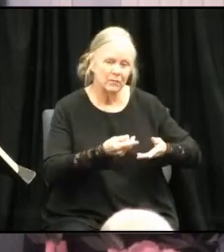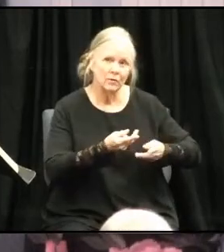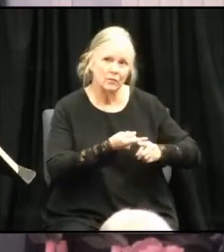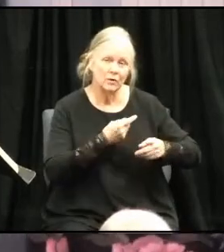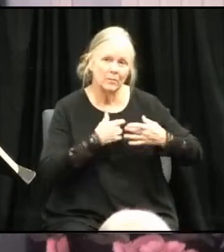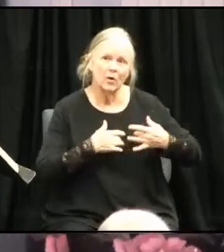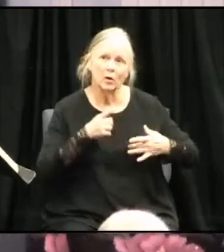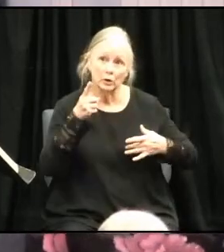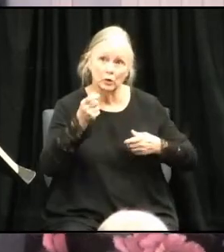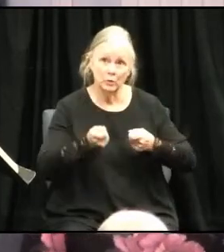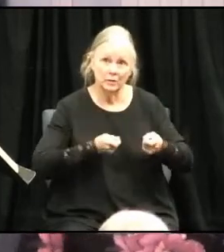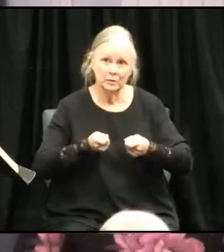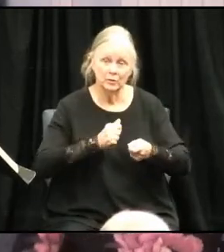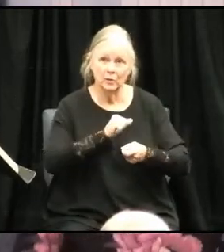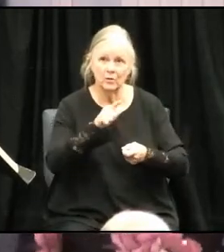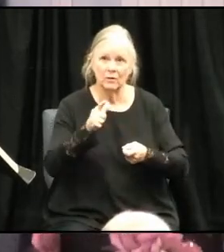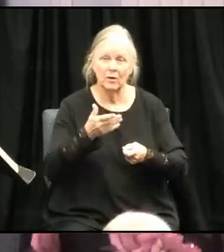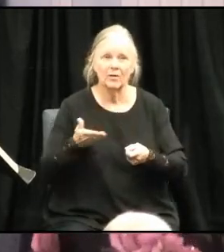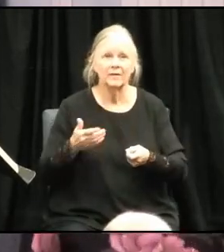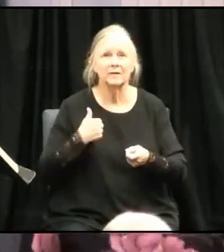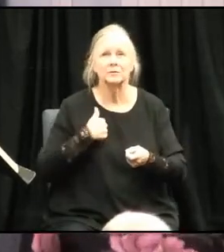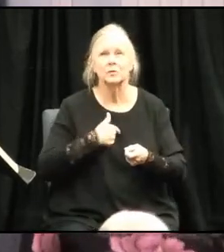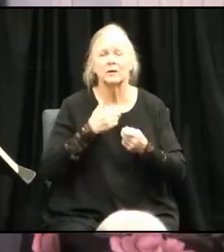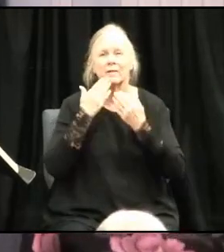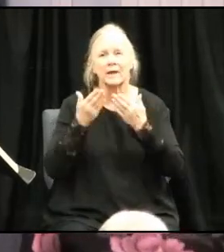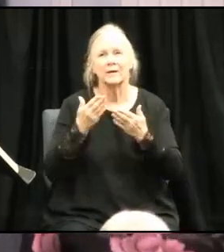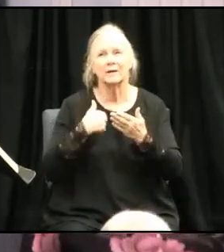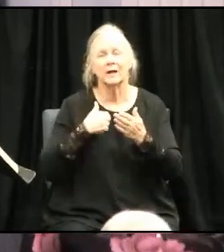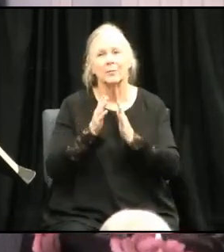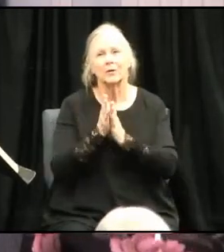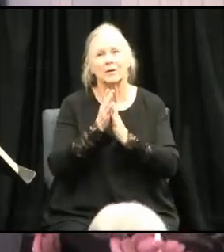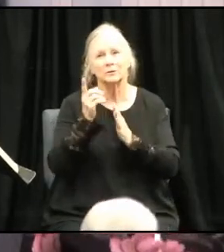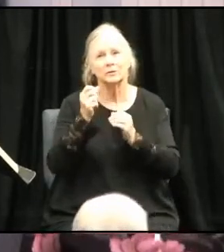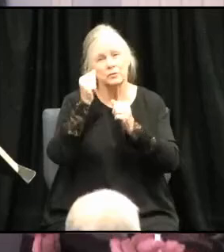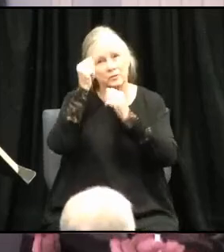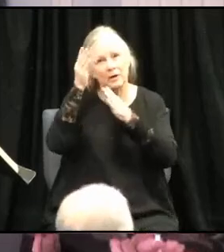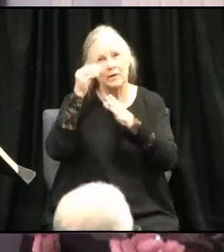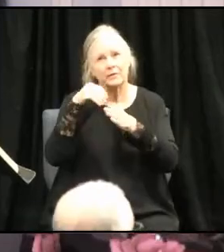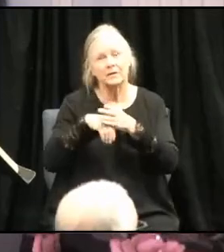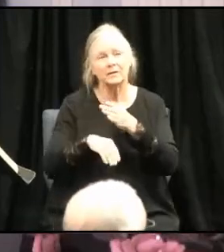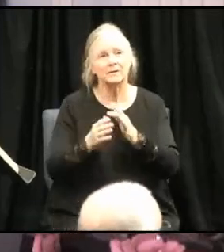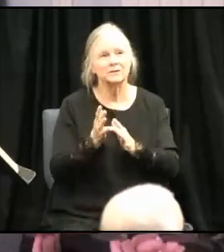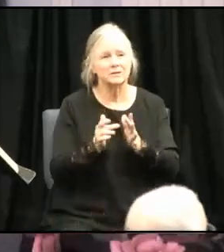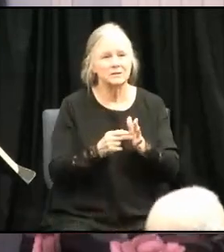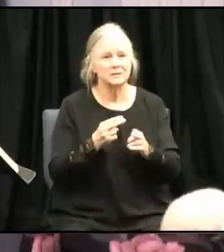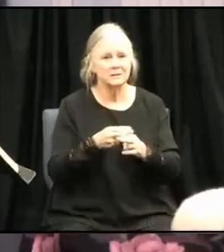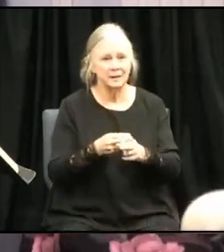all things. We thank you, and I praise you, Father, in Jesus' name. Amen.